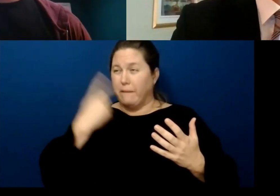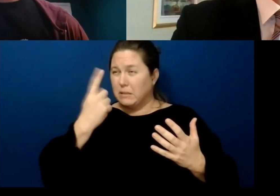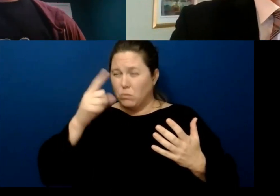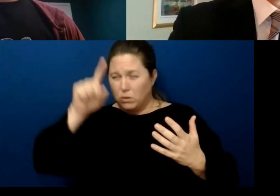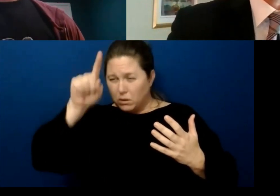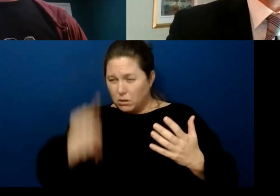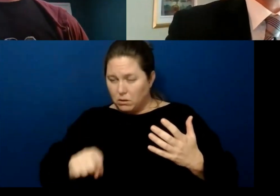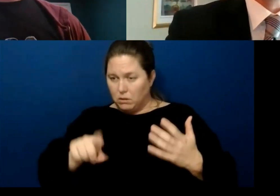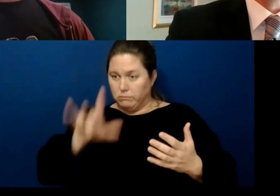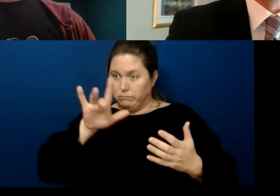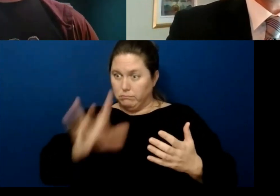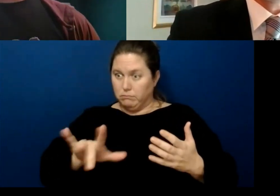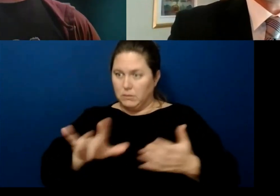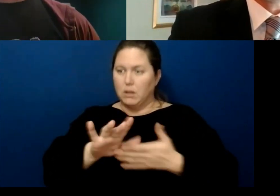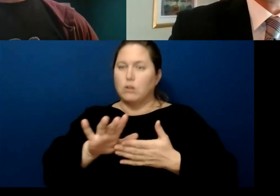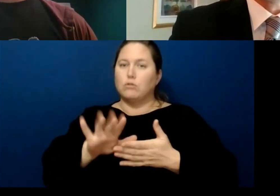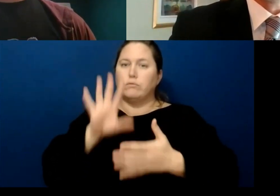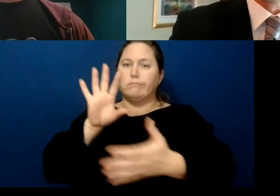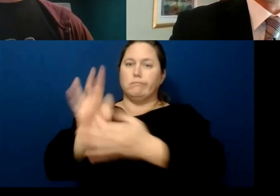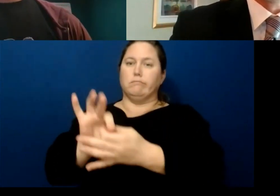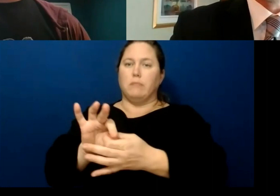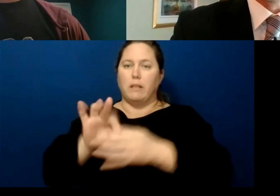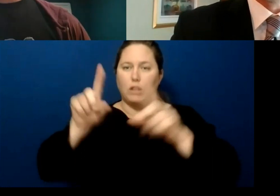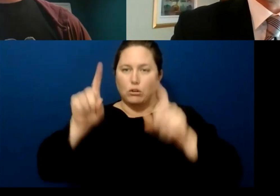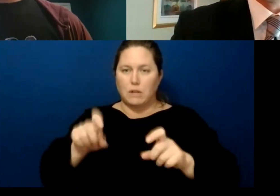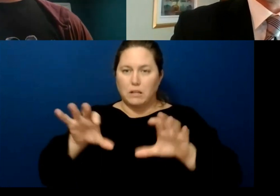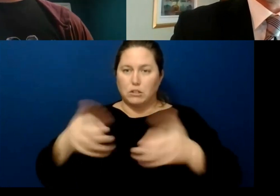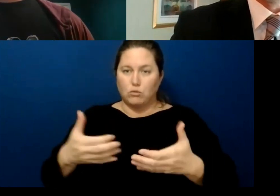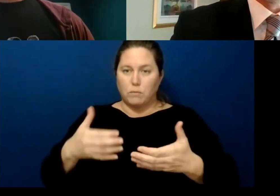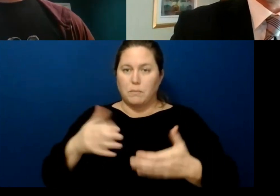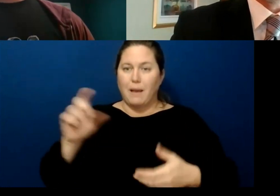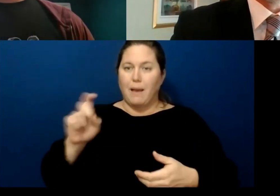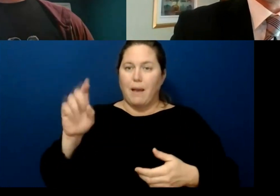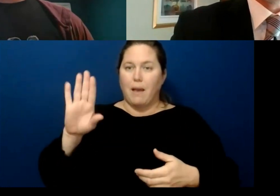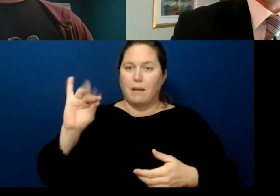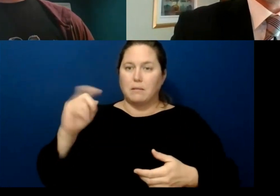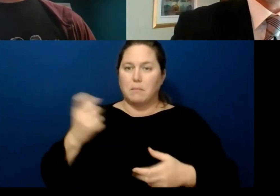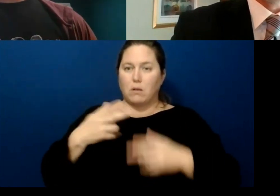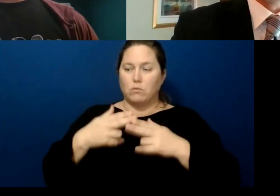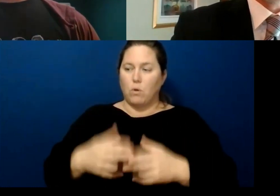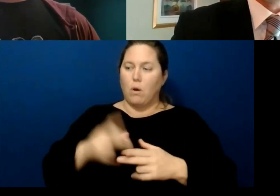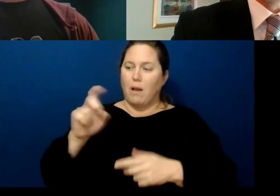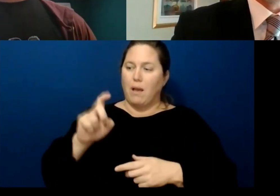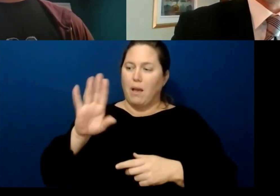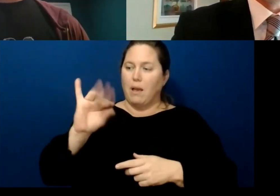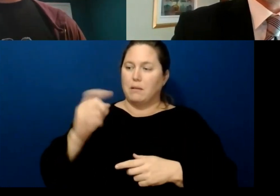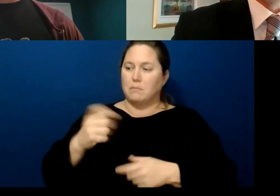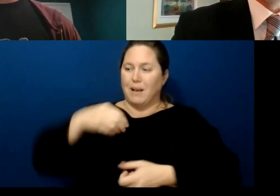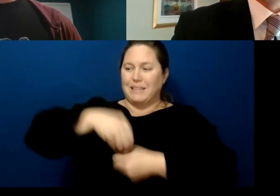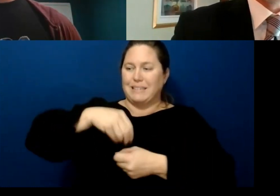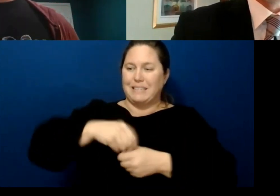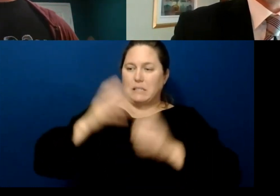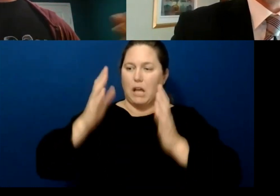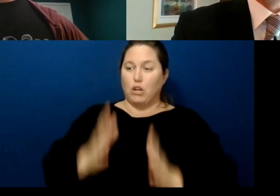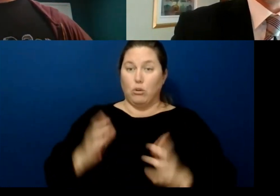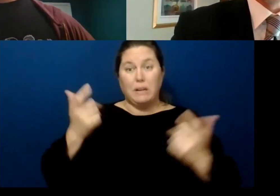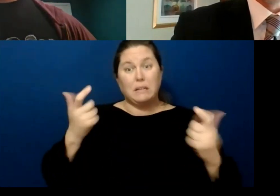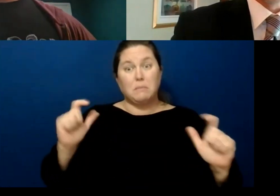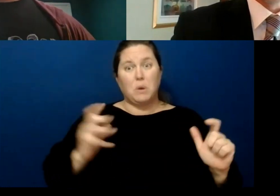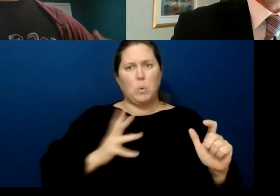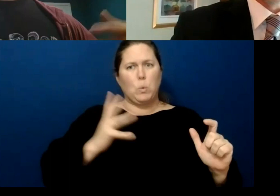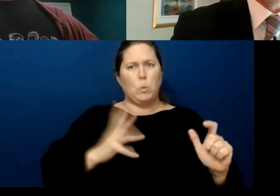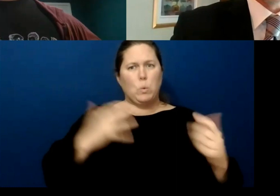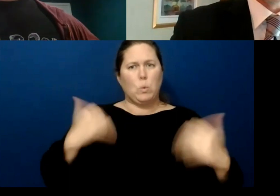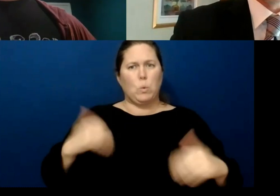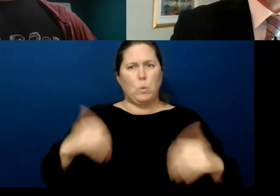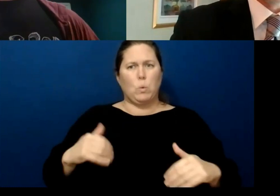group. Xbox has something called the Xbox Insiders, it's a pretty big, sophisticated program where if you have an Xbox